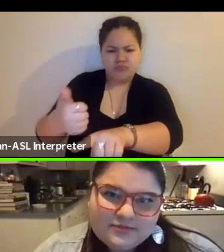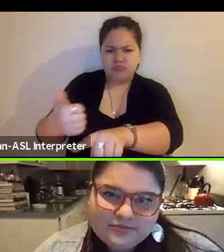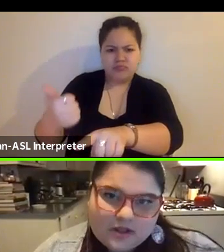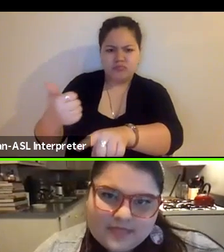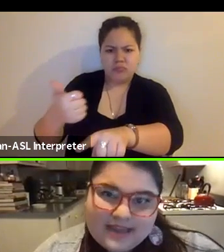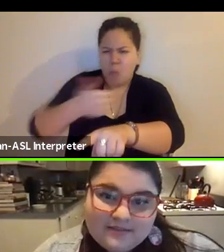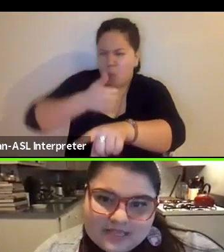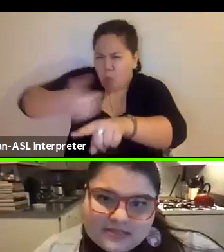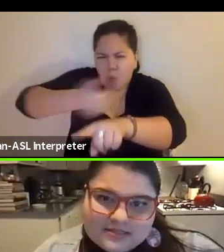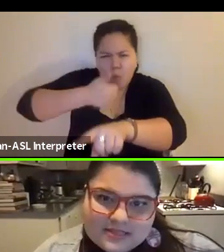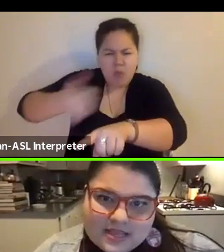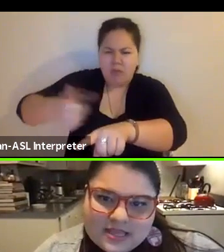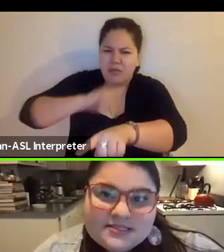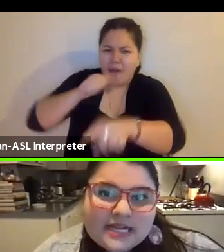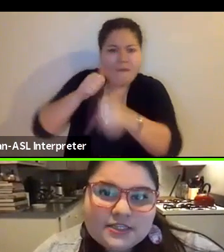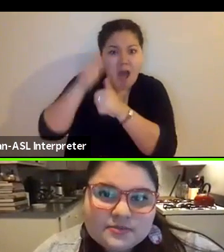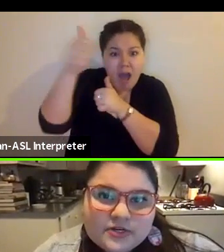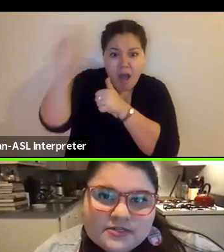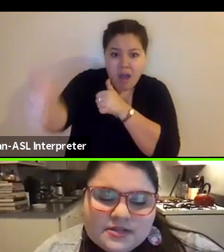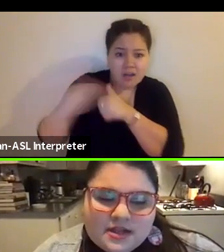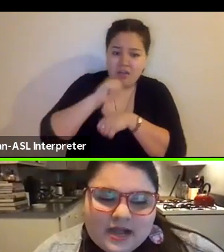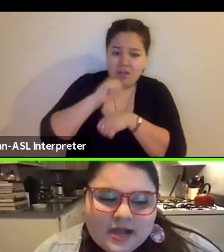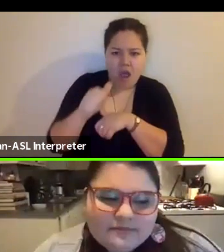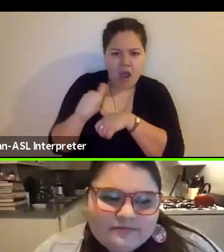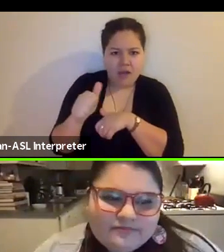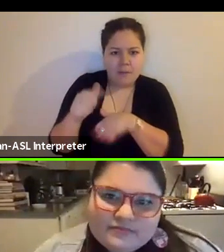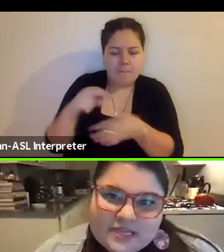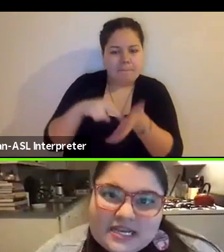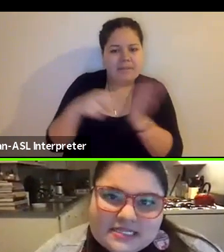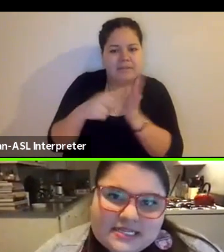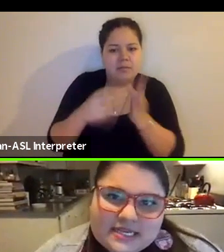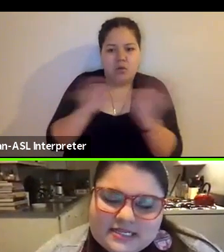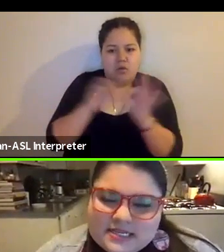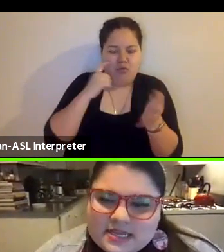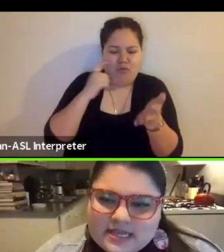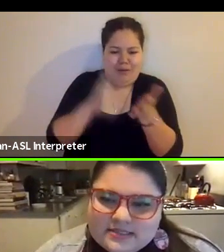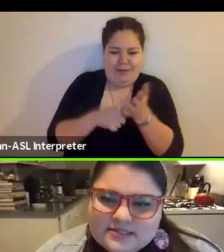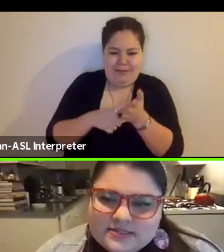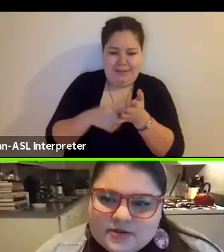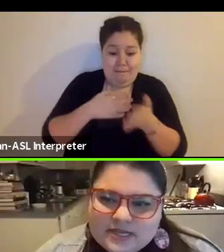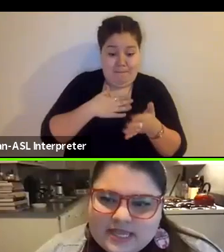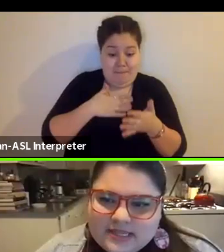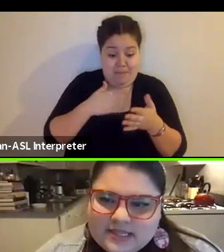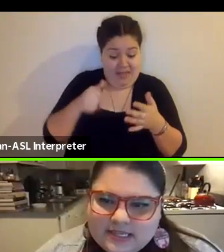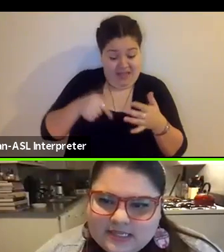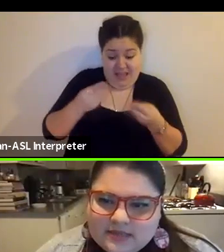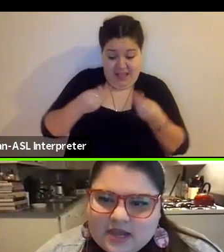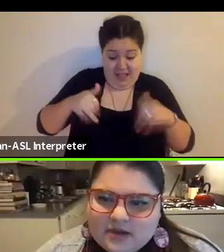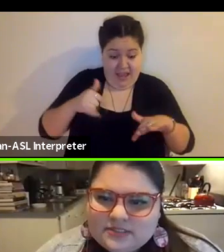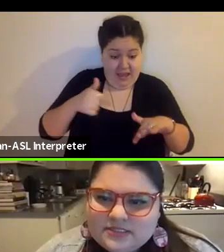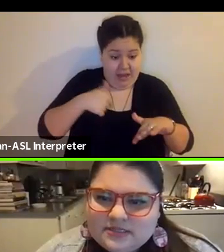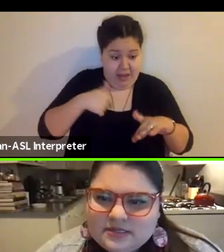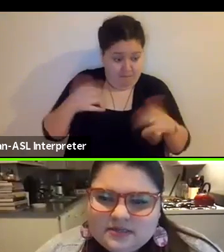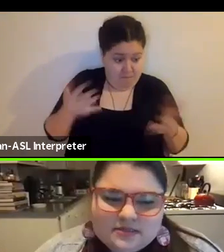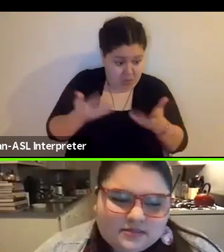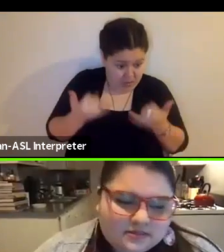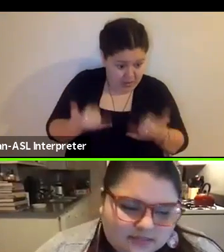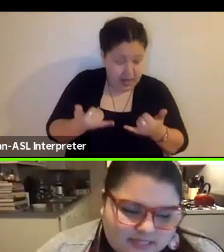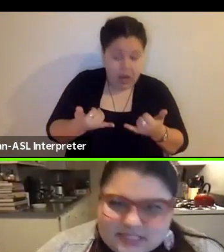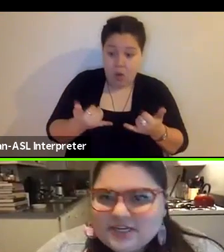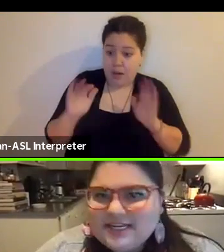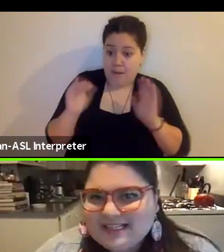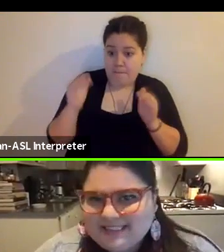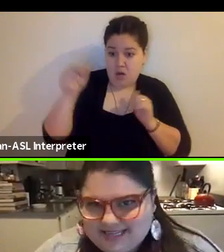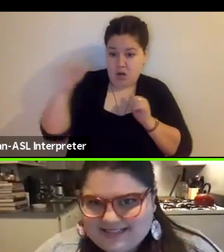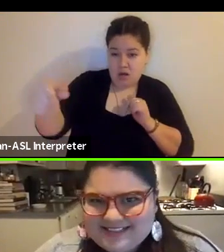benefit from that event is negligible, because it did. And so again, thinking about